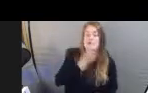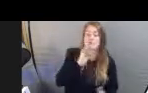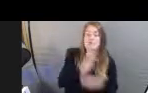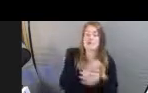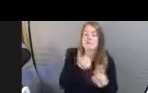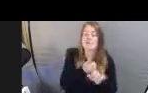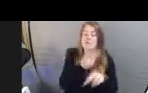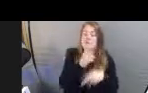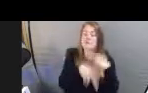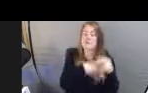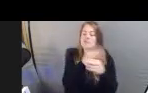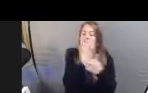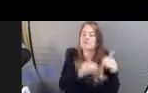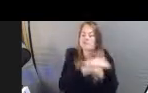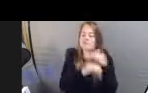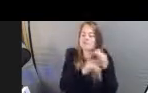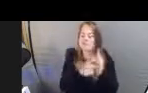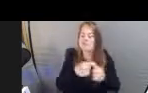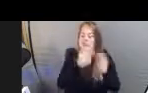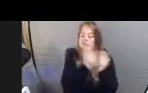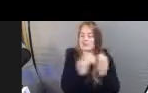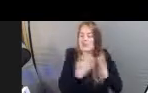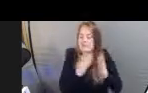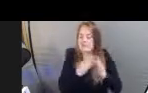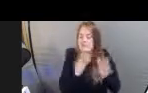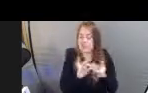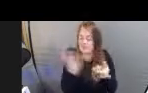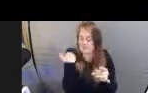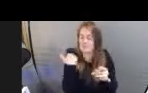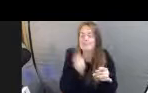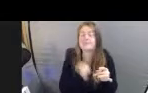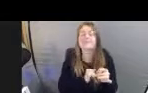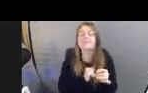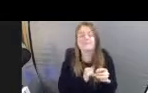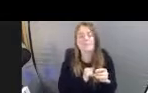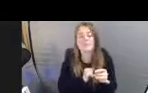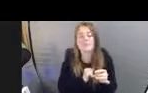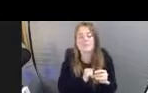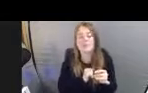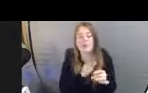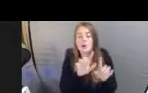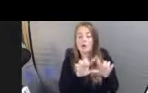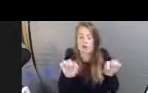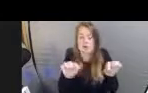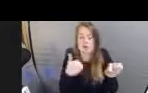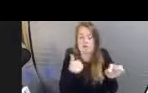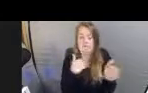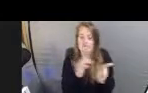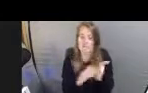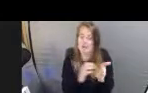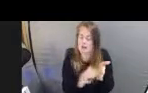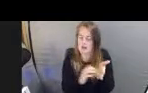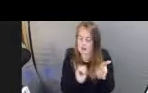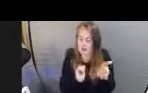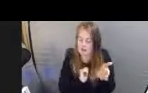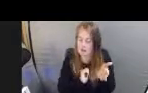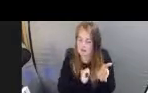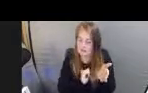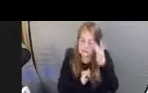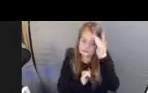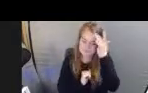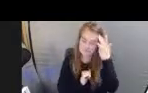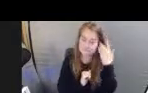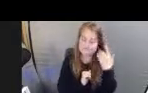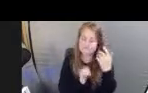Universal Design and Accessibility Specialist with the city, as I said, and all of her business cards for the city are brailled. And it